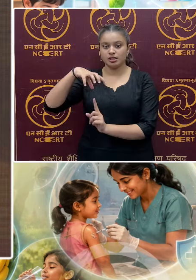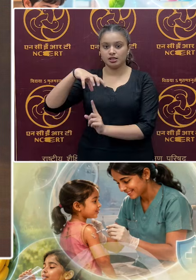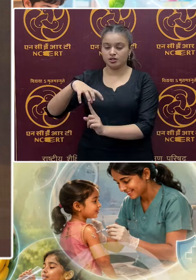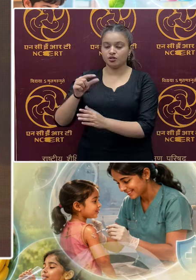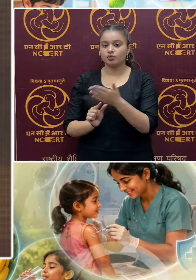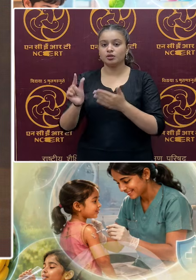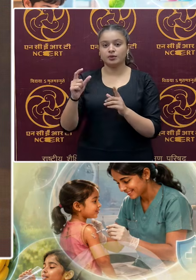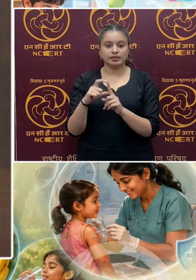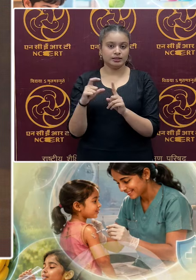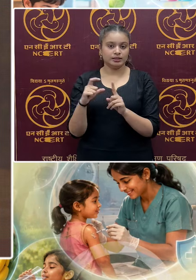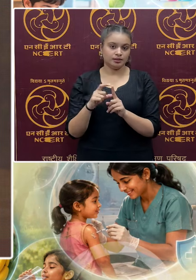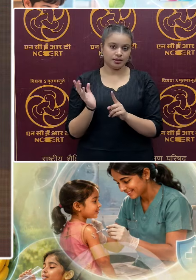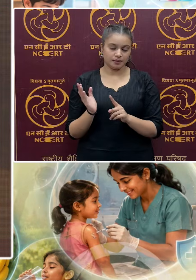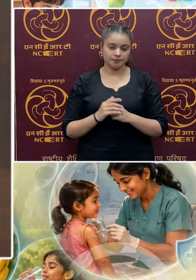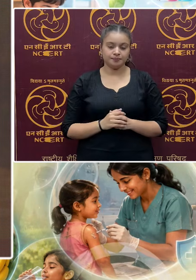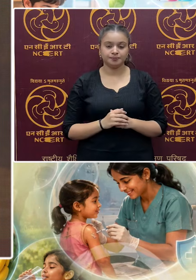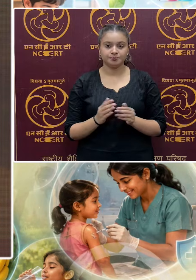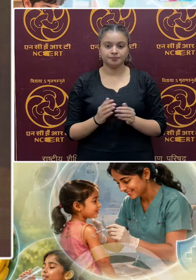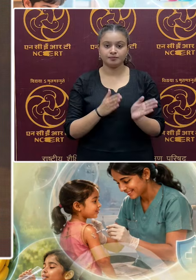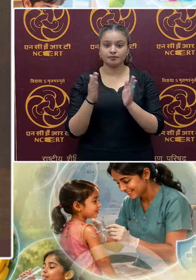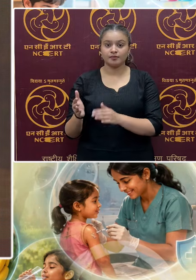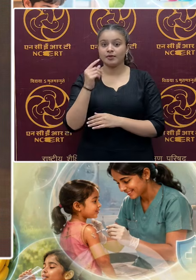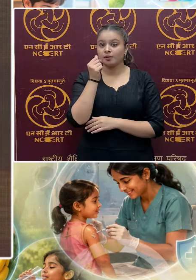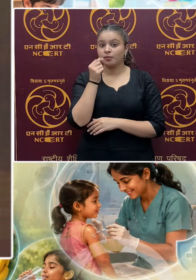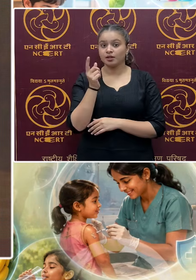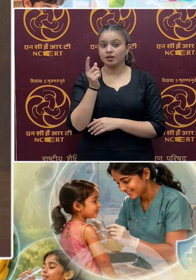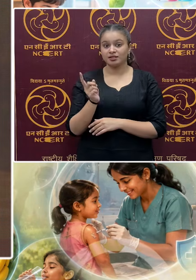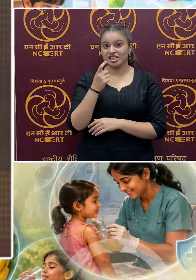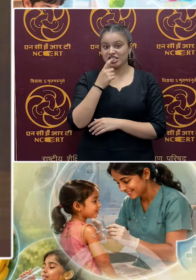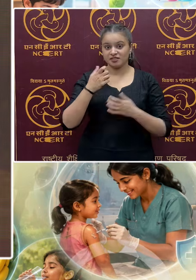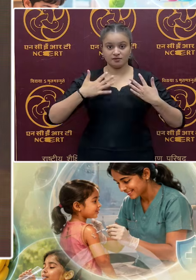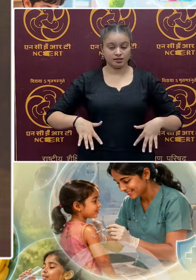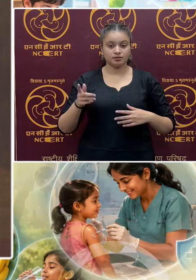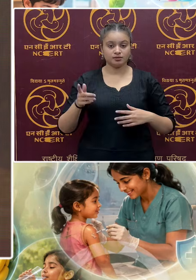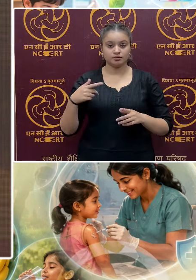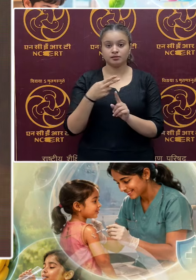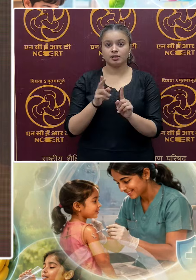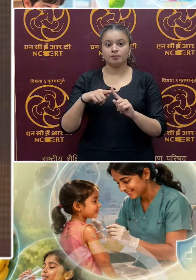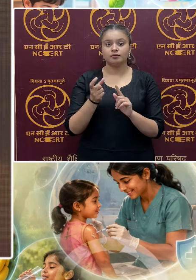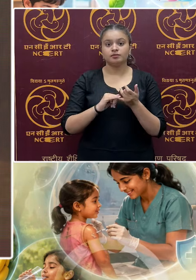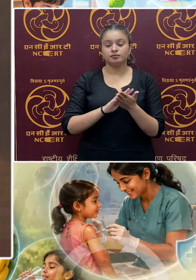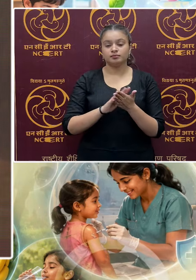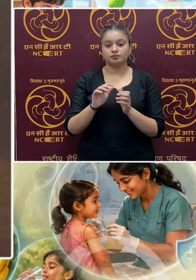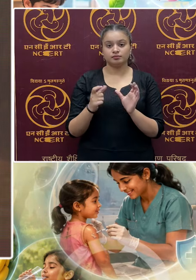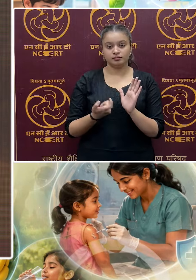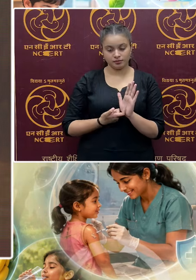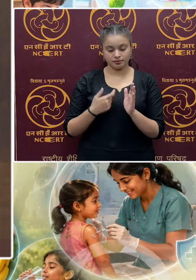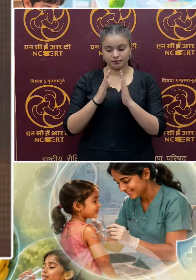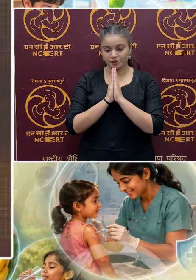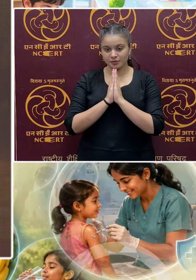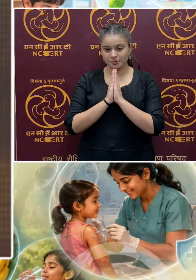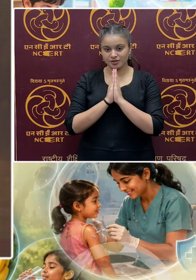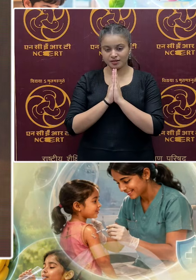University of Delhi. And we have our another guest, and he is Dr. Tushar Moghe. Sir, a very warm welcome to you.